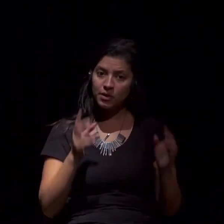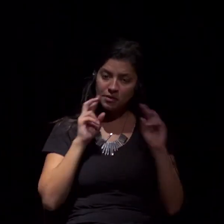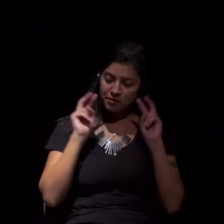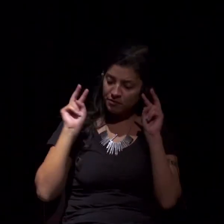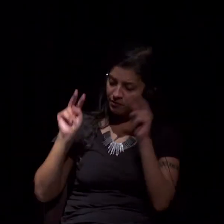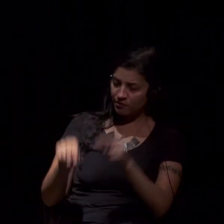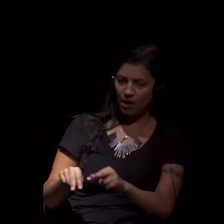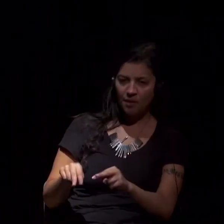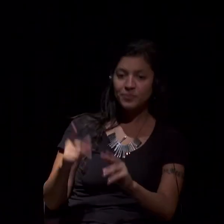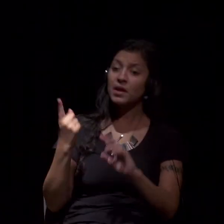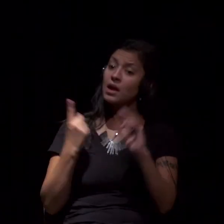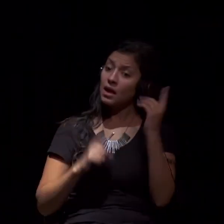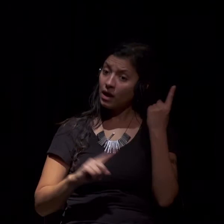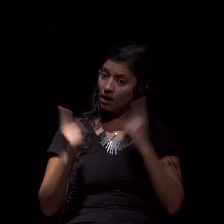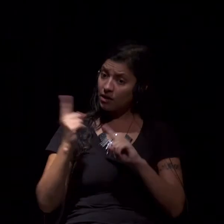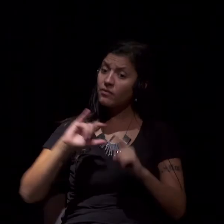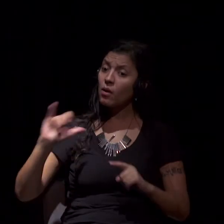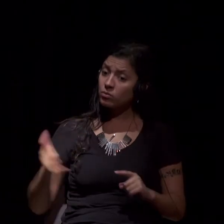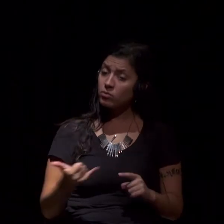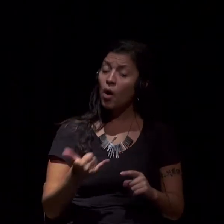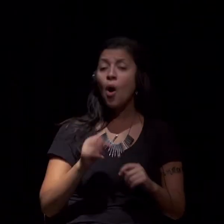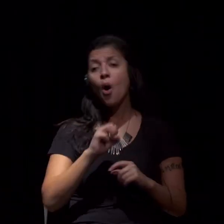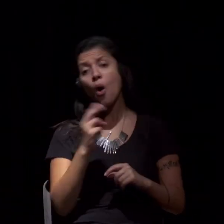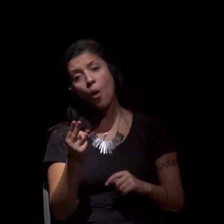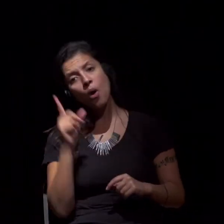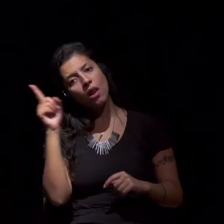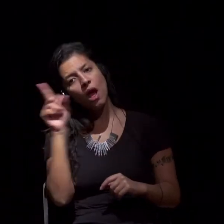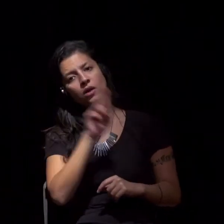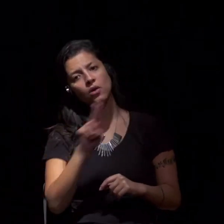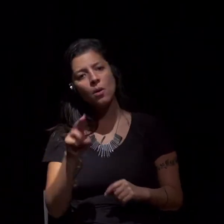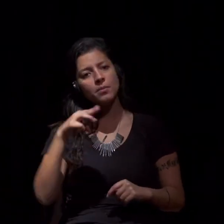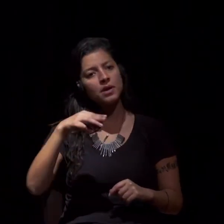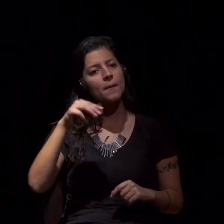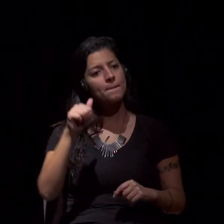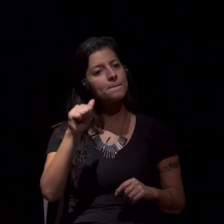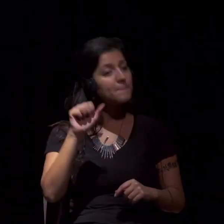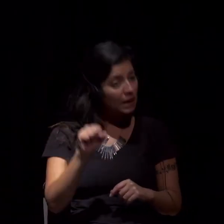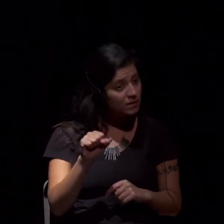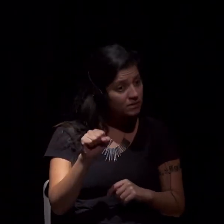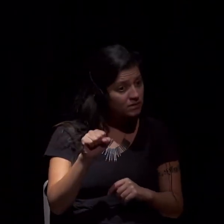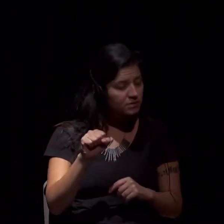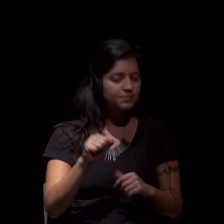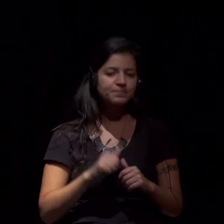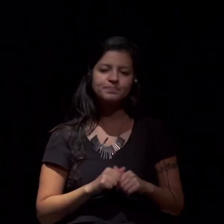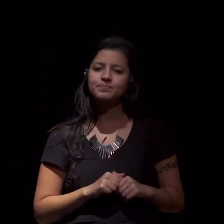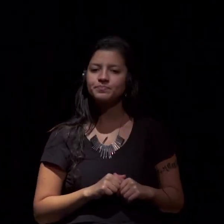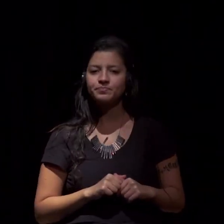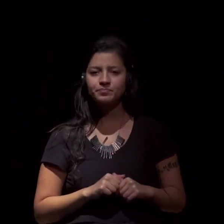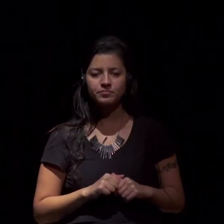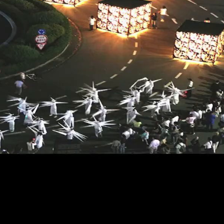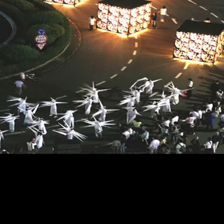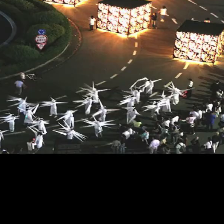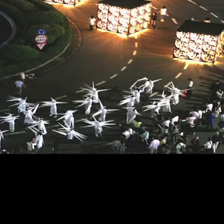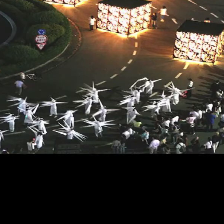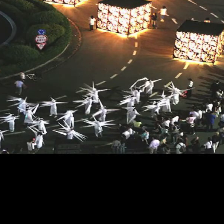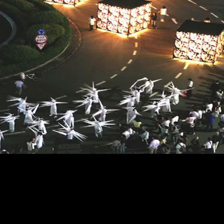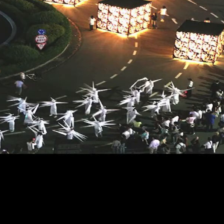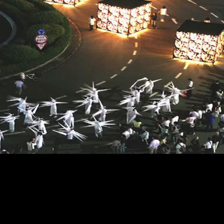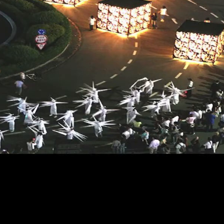mass in order to deploy their work of performance onto artistic